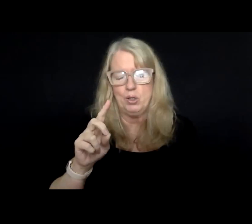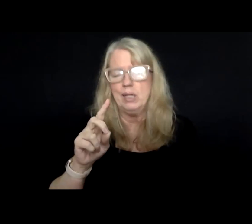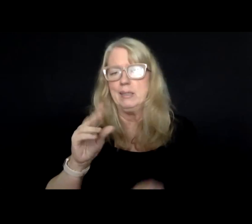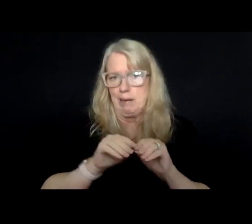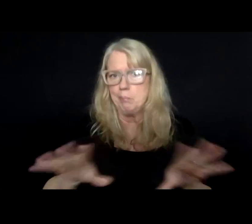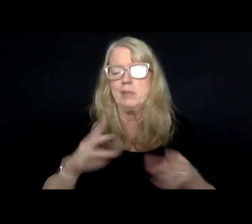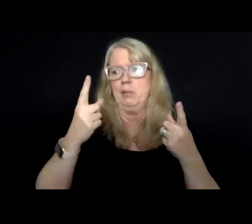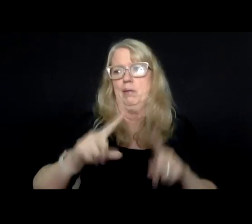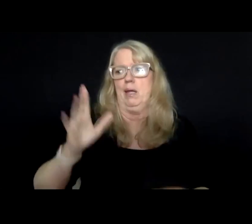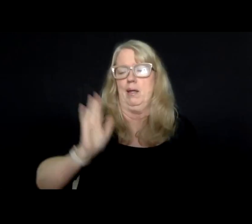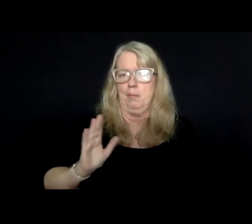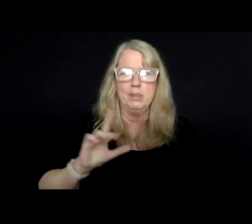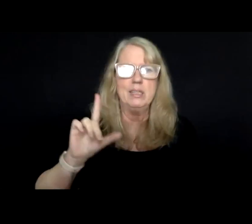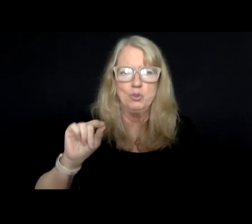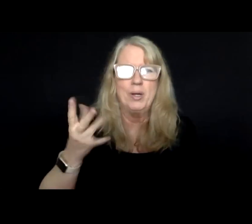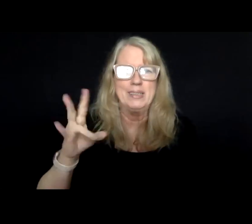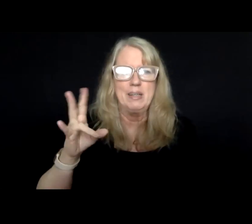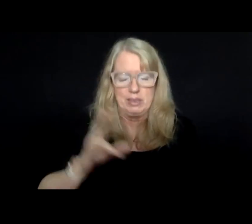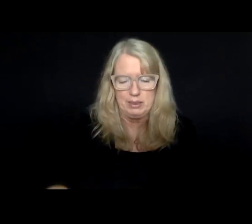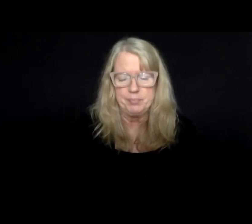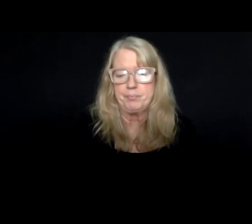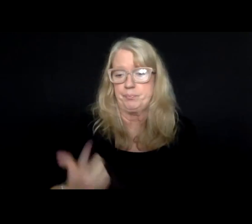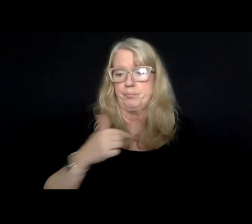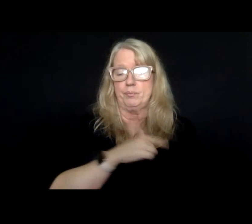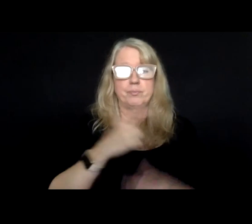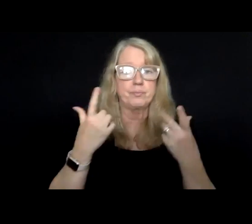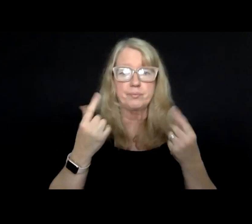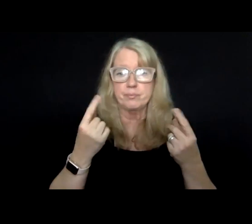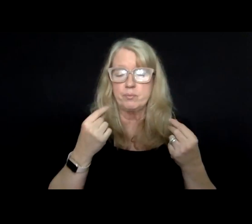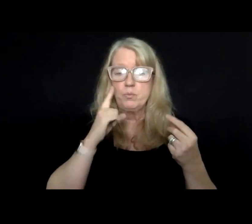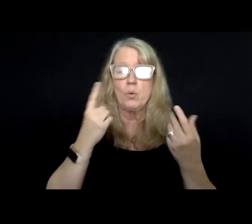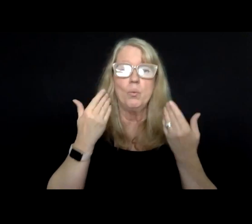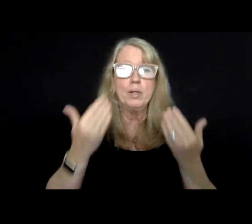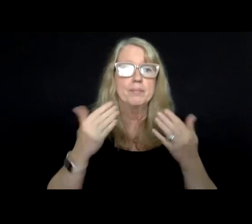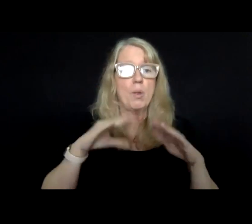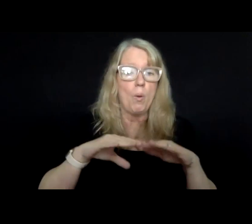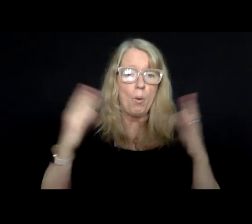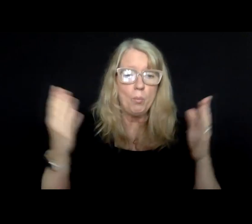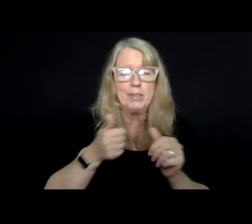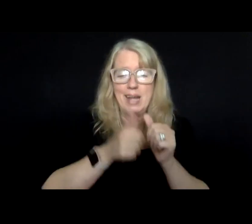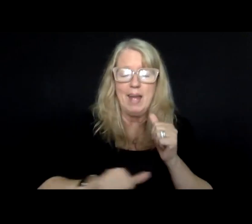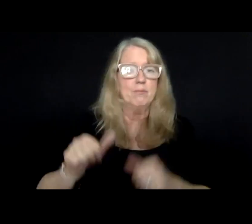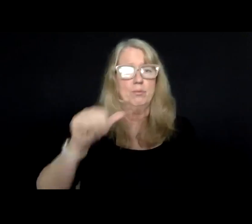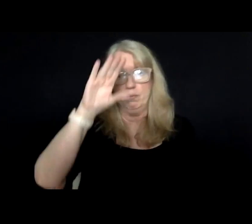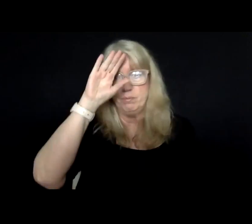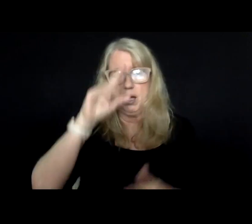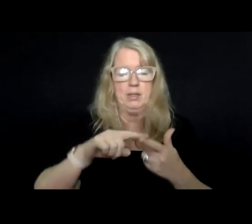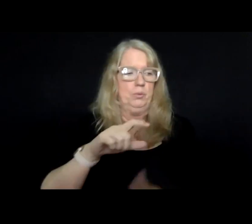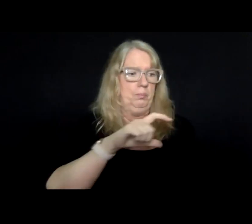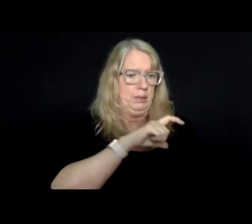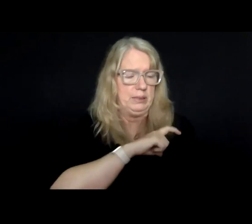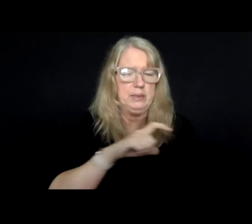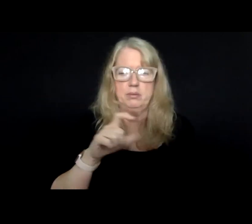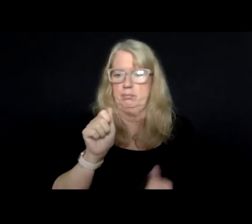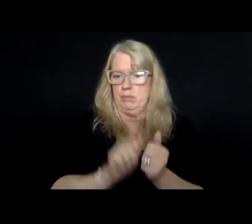in 2017. And what we did is we opened up every fire and police station in the county to